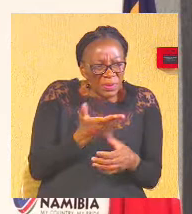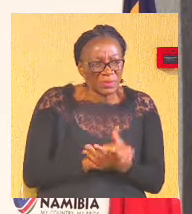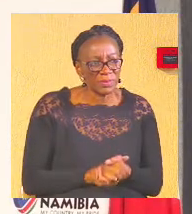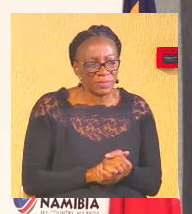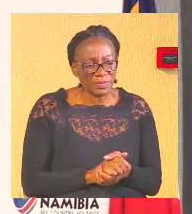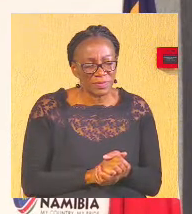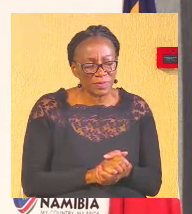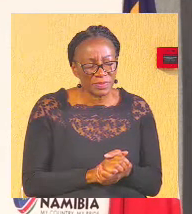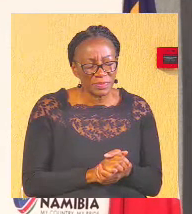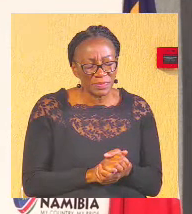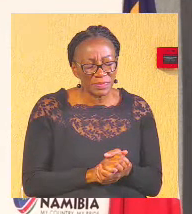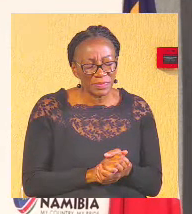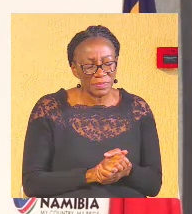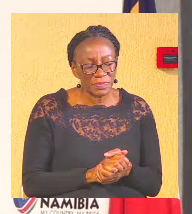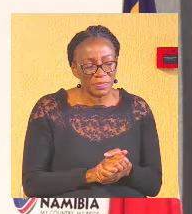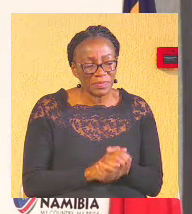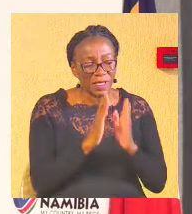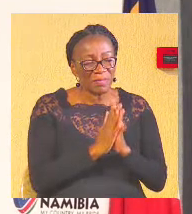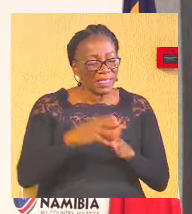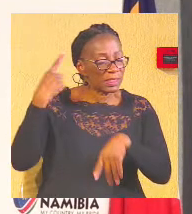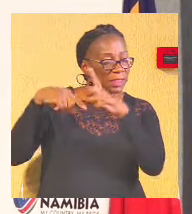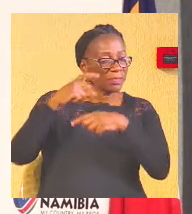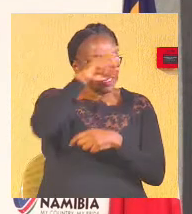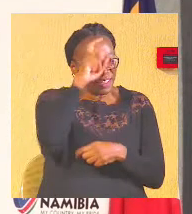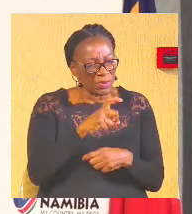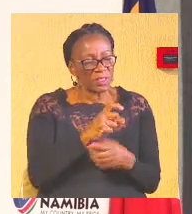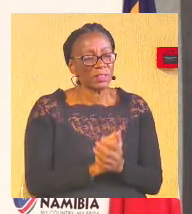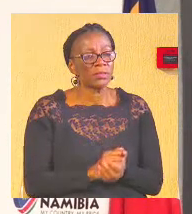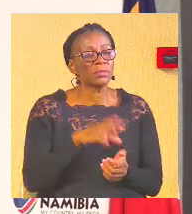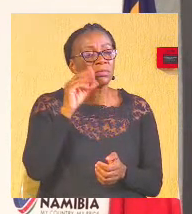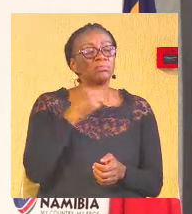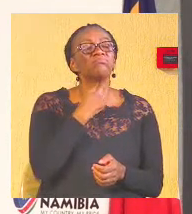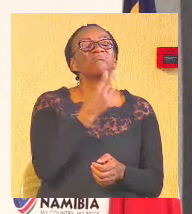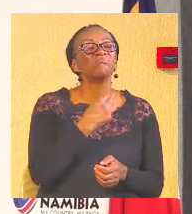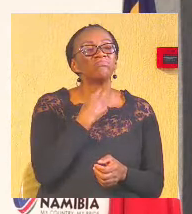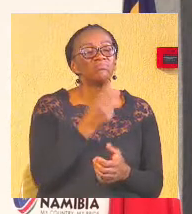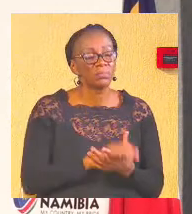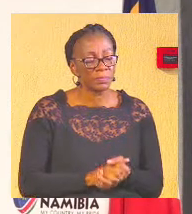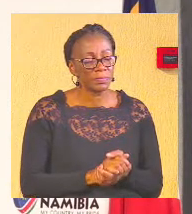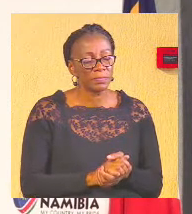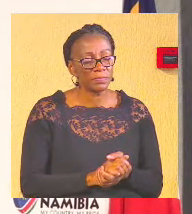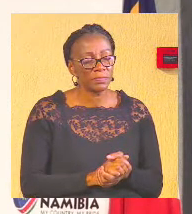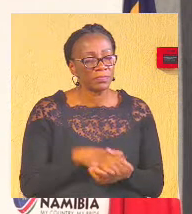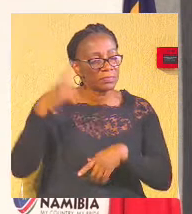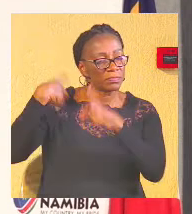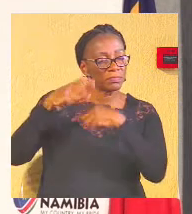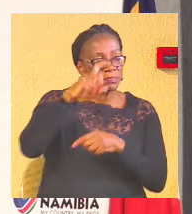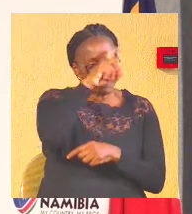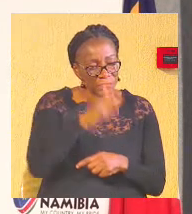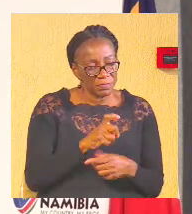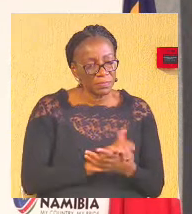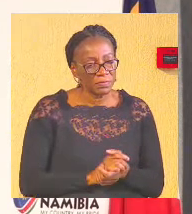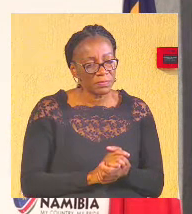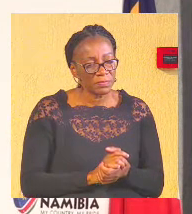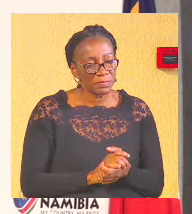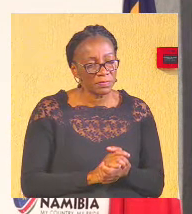please speak louder and ask your question? What is your question, Maggie? Please speak louder as well. My question is, are the people in the